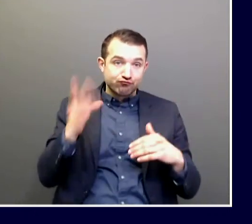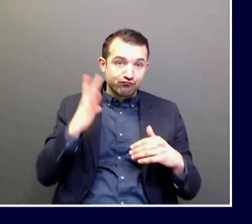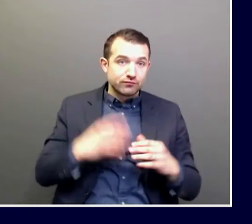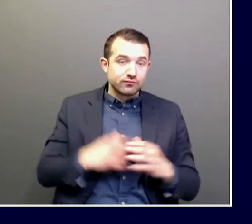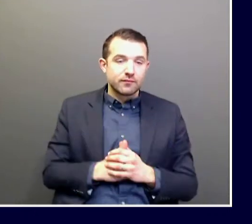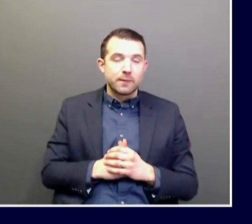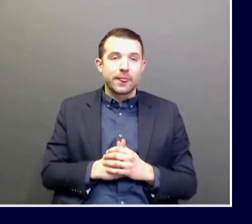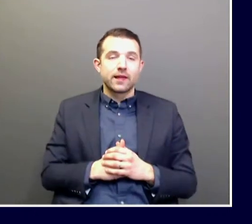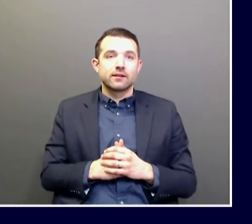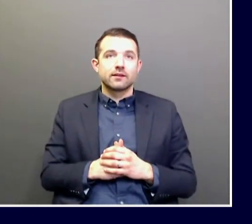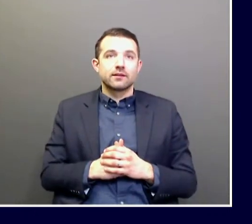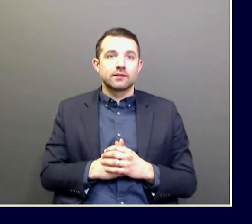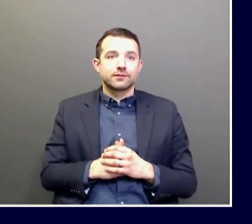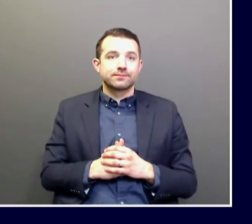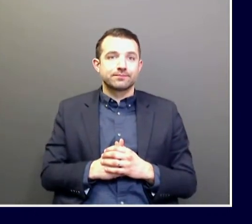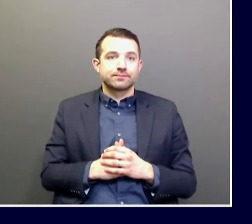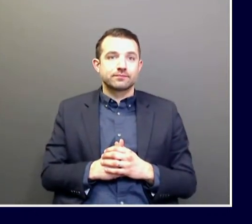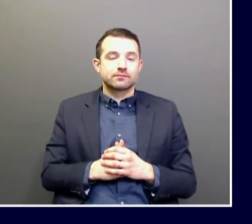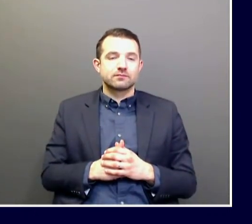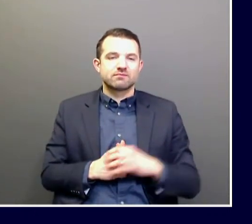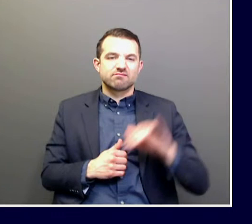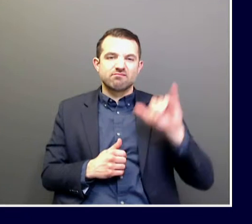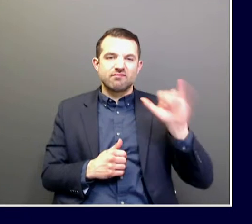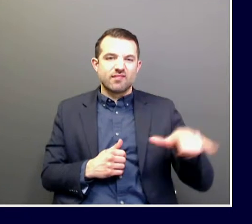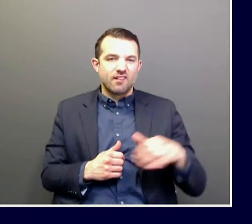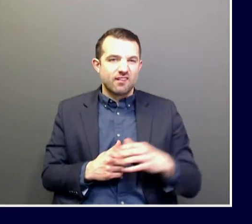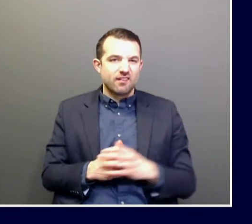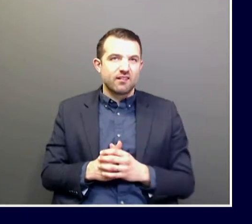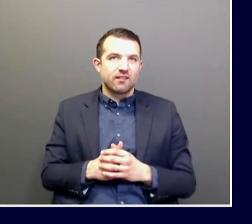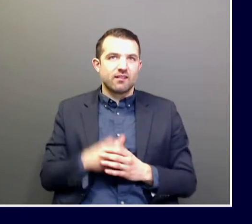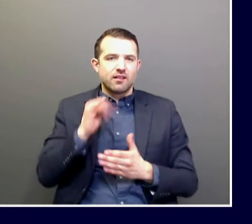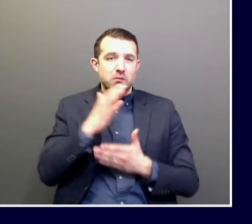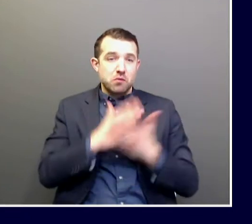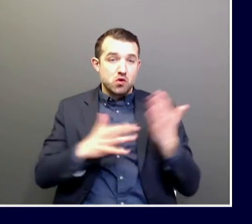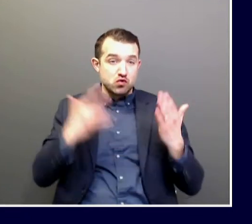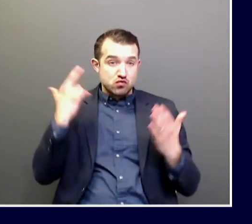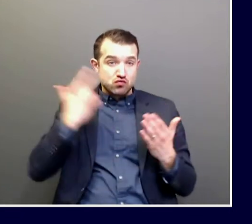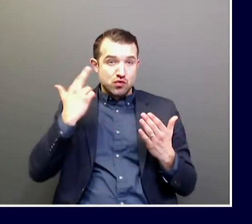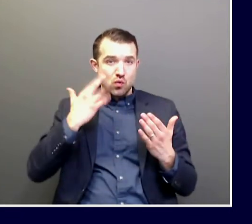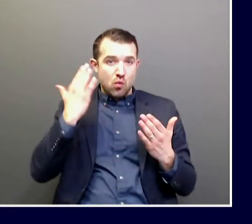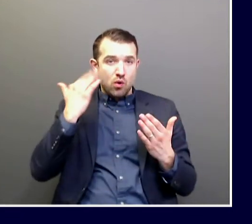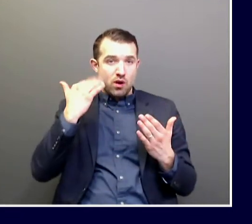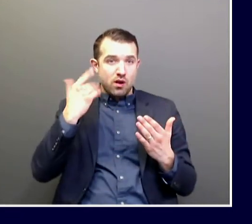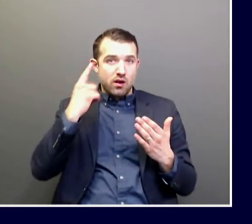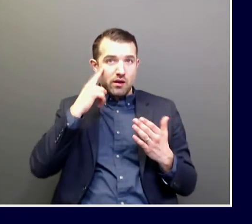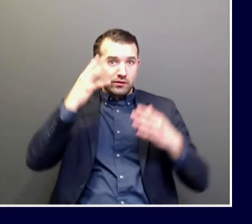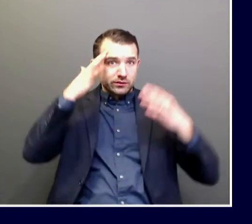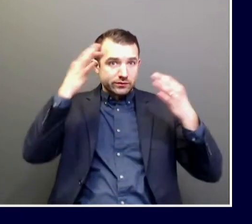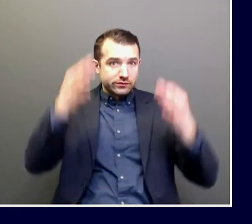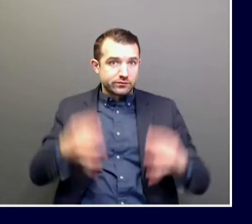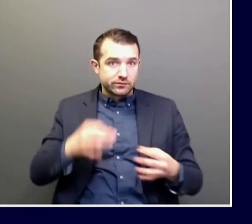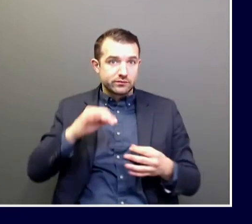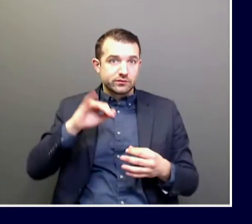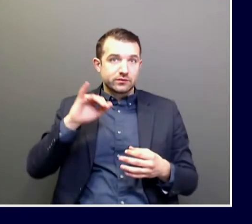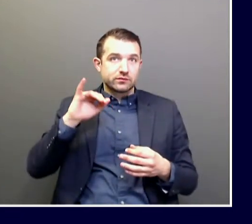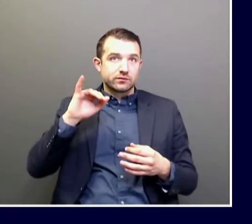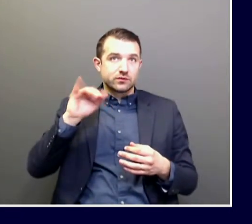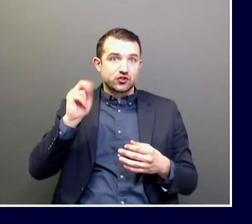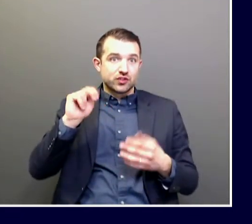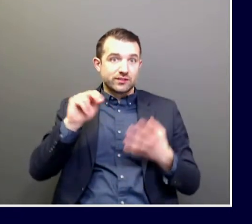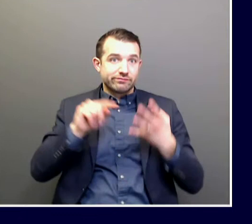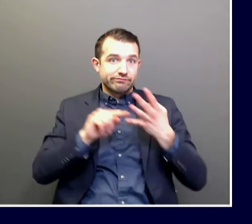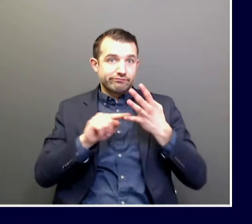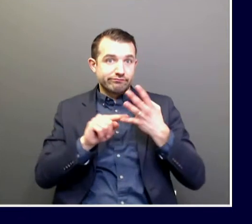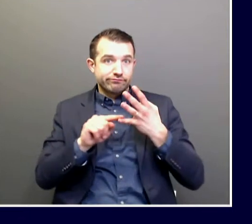And is that part of the reason why you're deciding in late January to move to automation